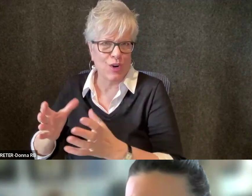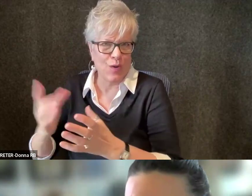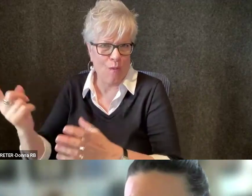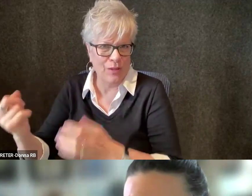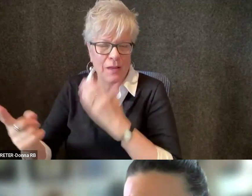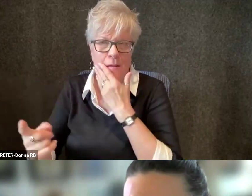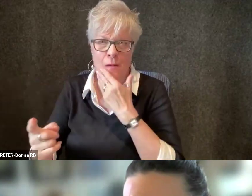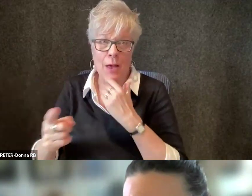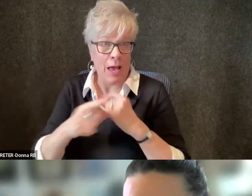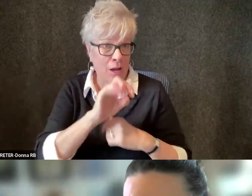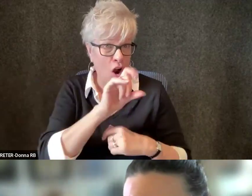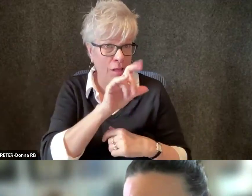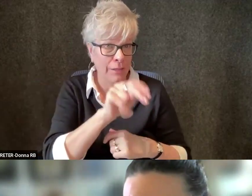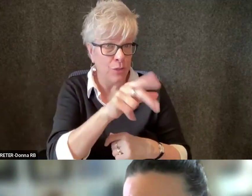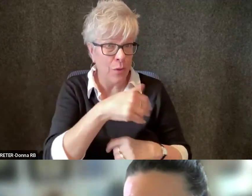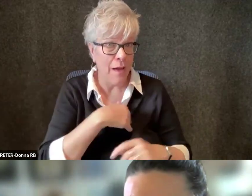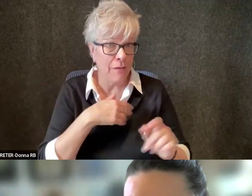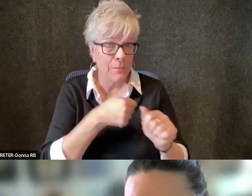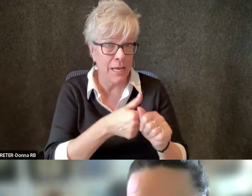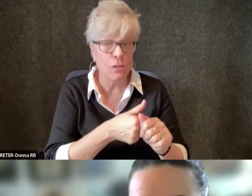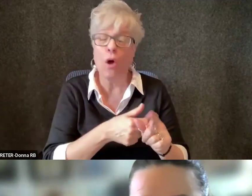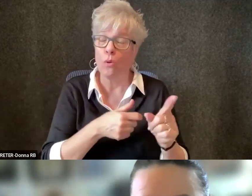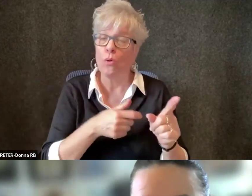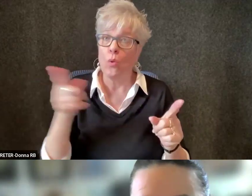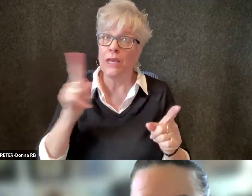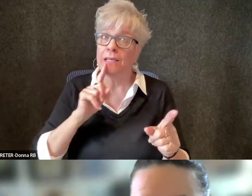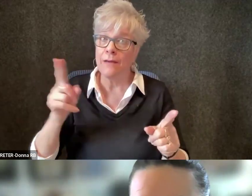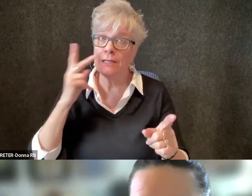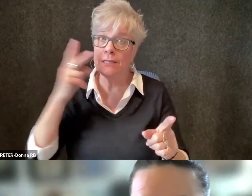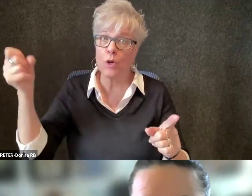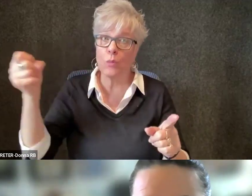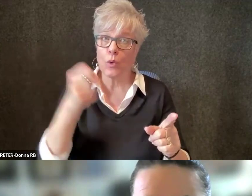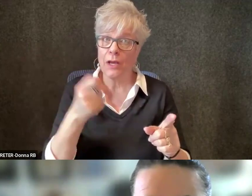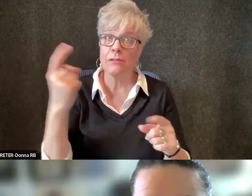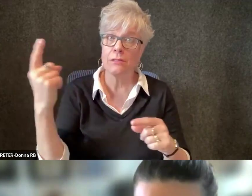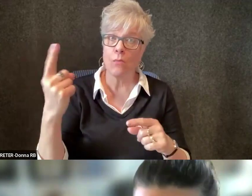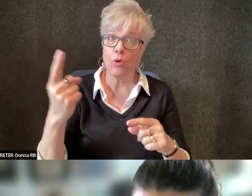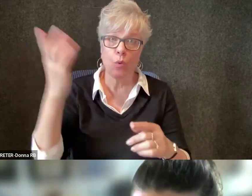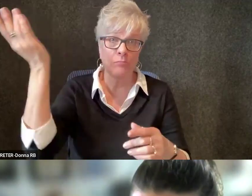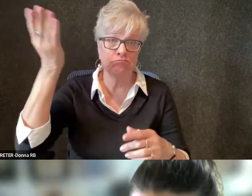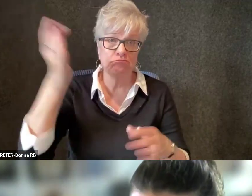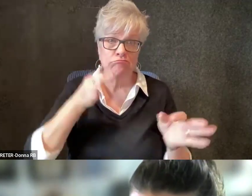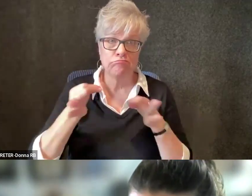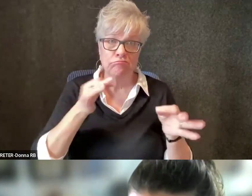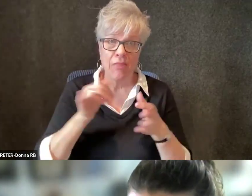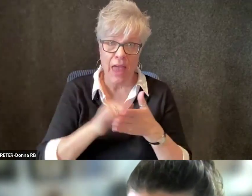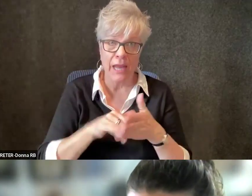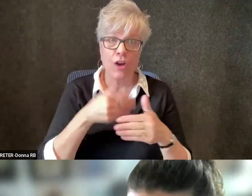definitely look and see if there's a possibility of bringing someone on to talk about that in our next Capitol chat.